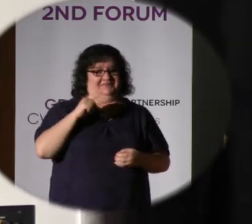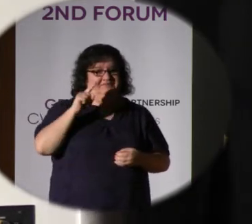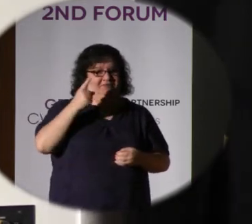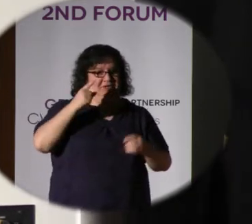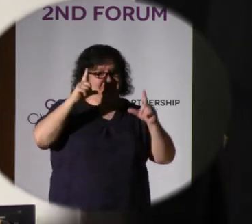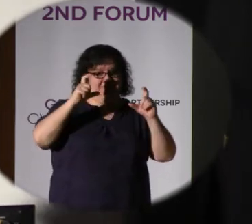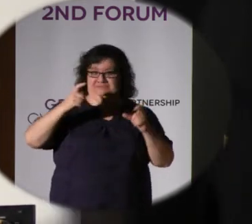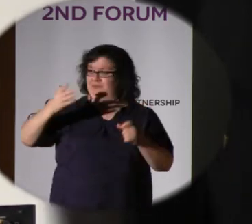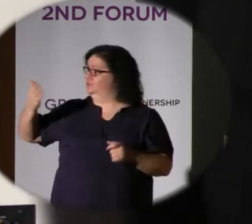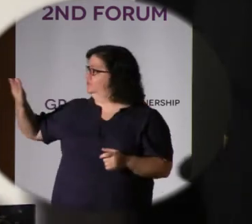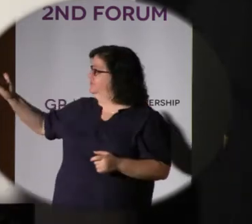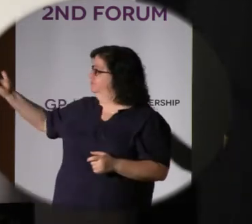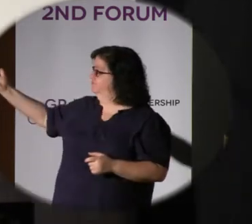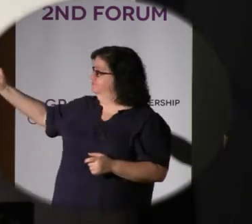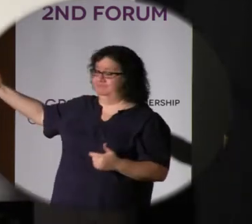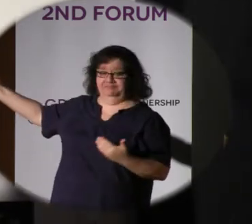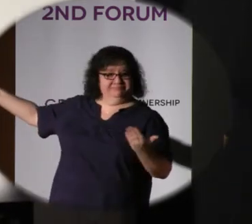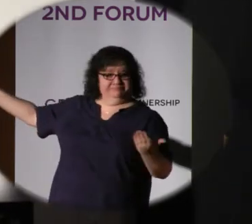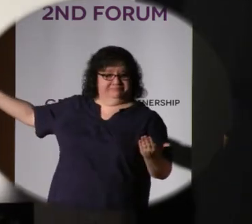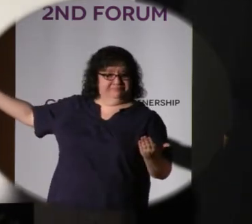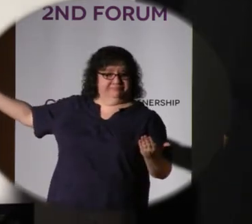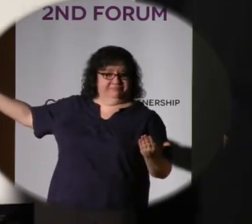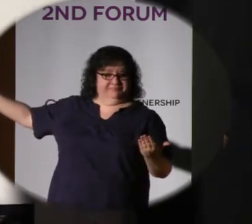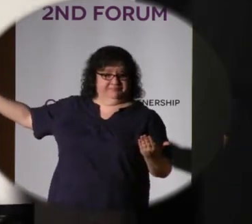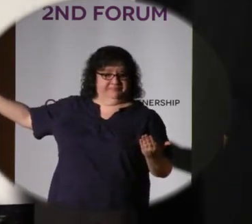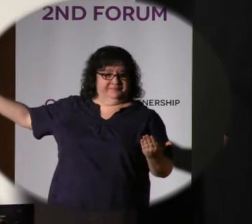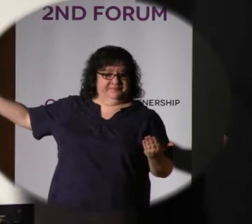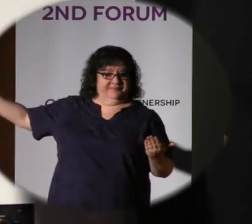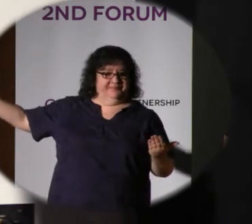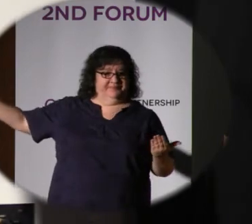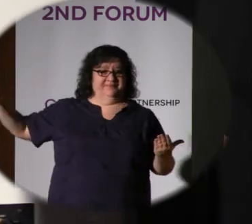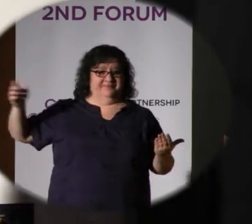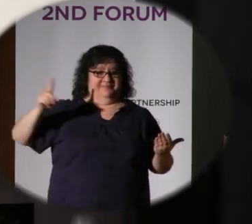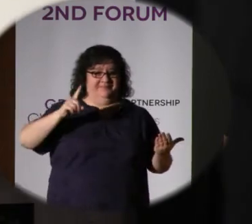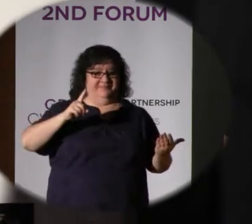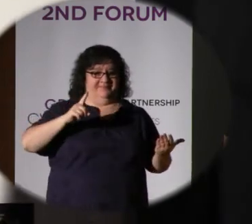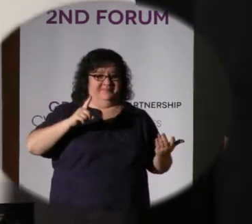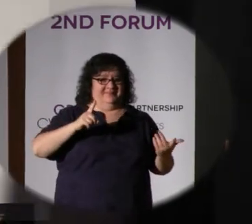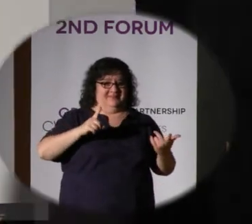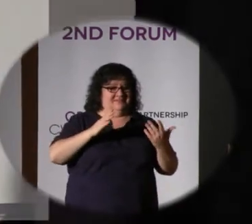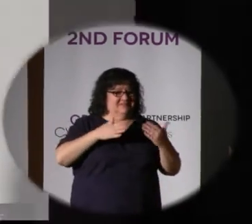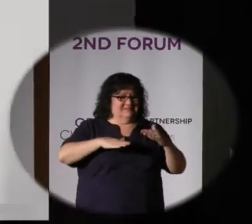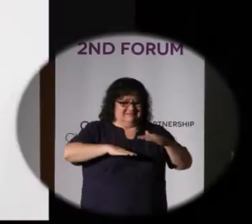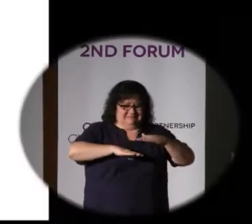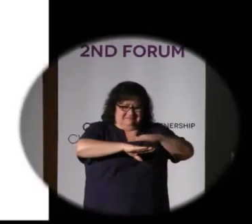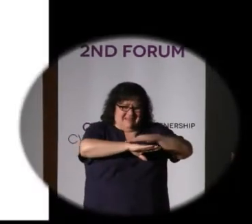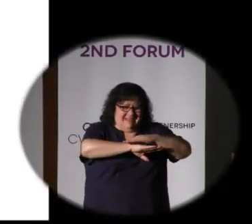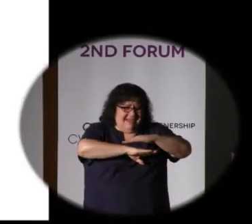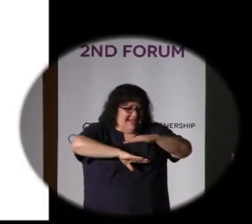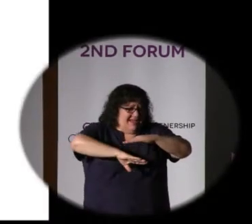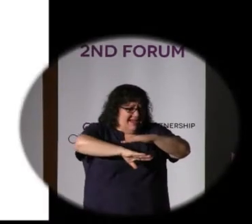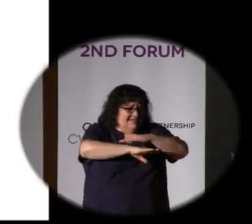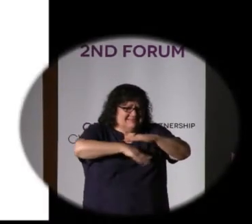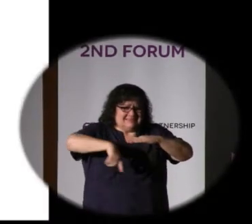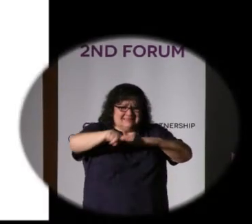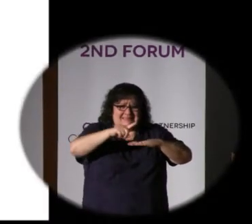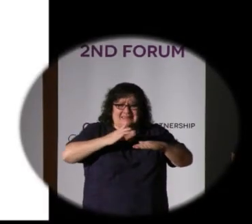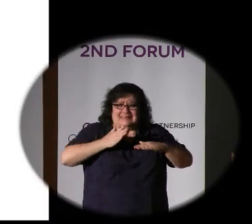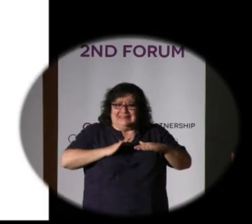as far as basic needs are concerned, between any child and child with